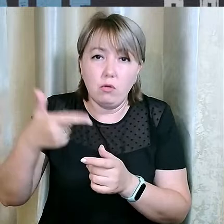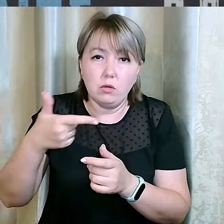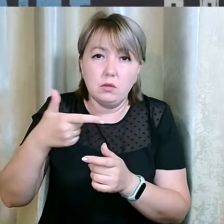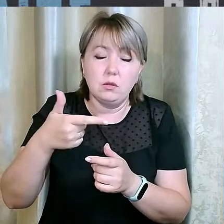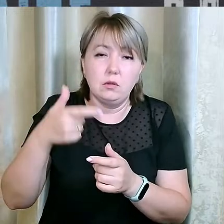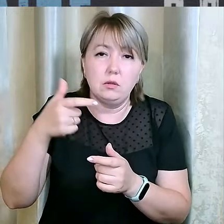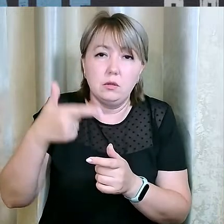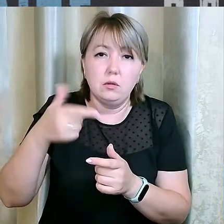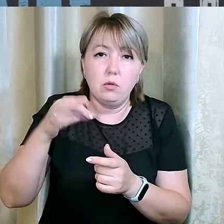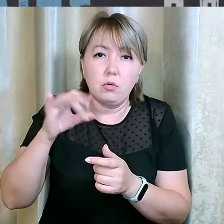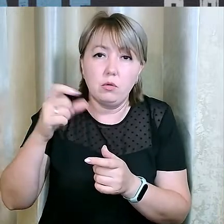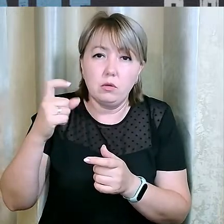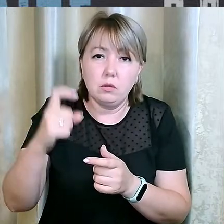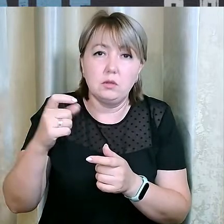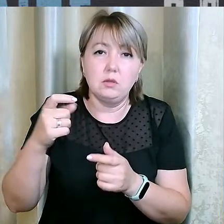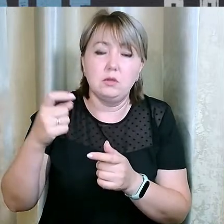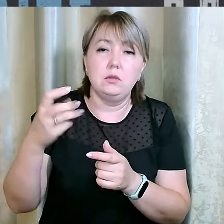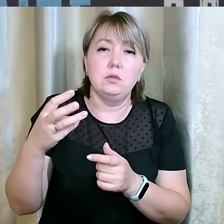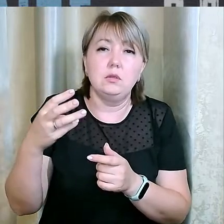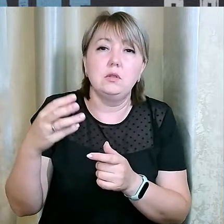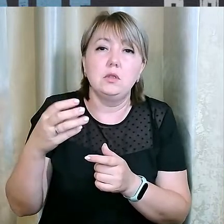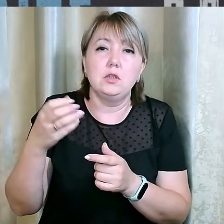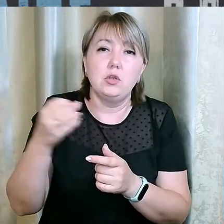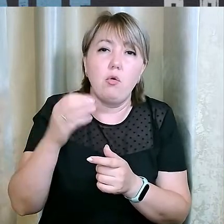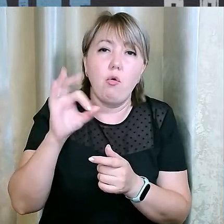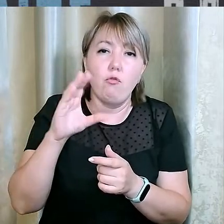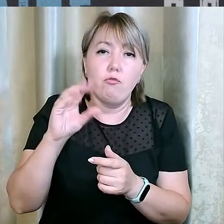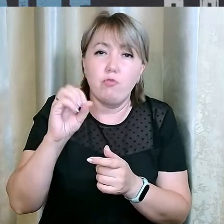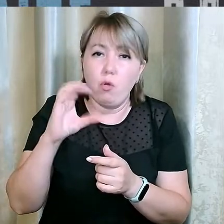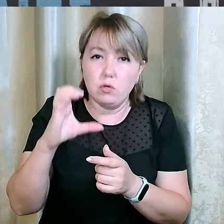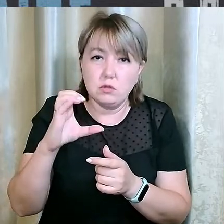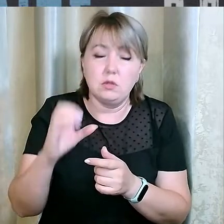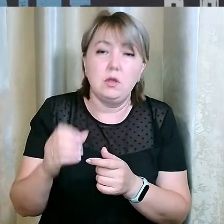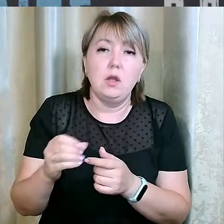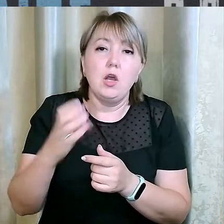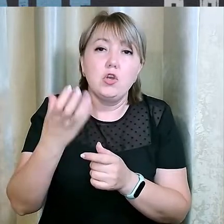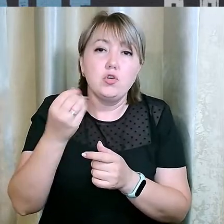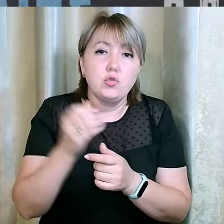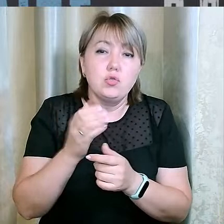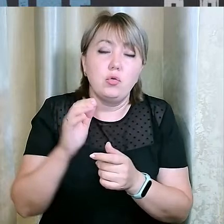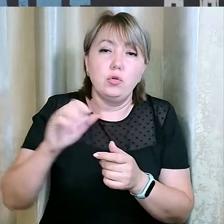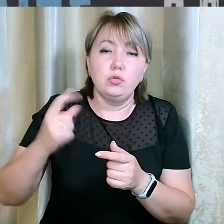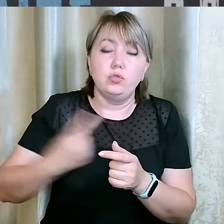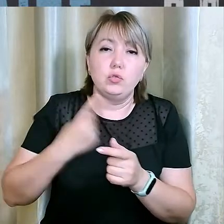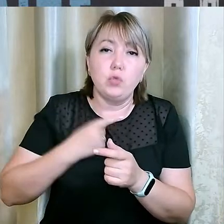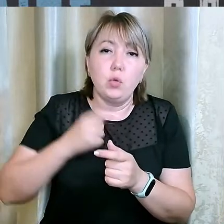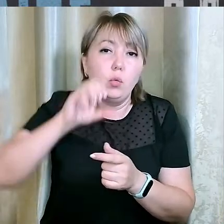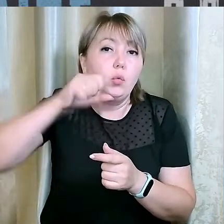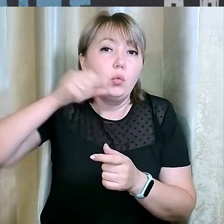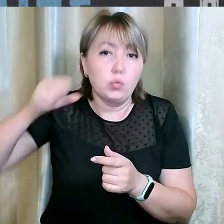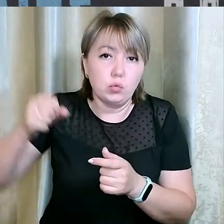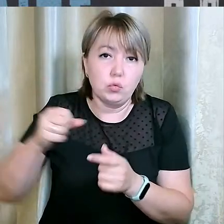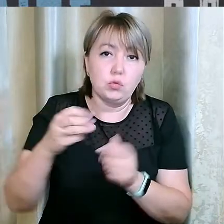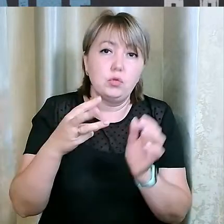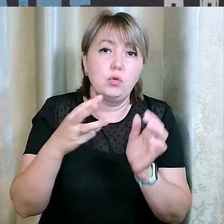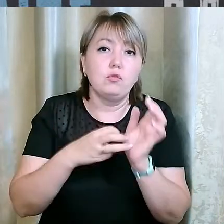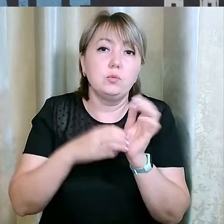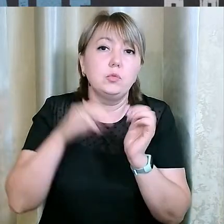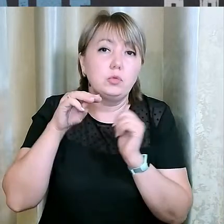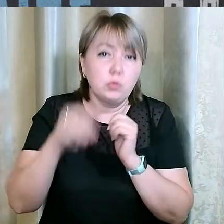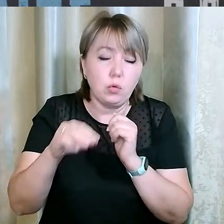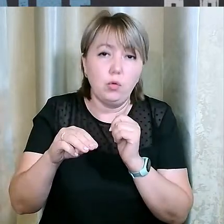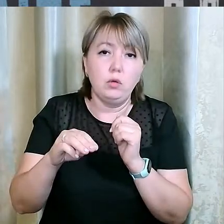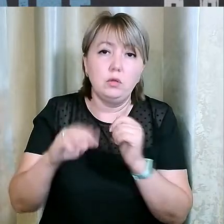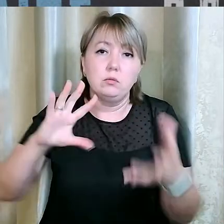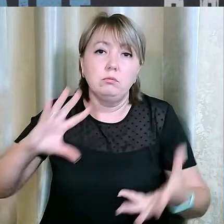444 tons of rye, 30,000 tons of peas, and 2.2 thousand tons of oats